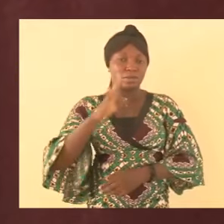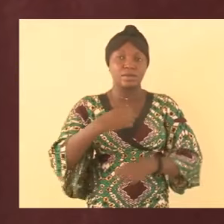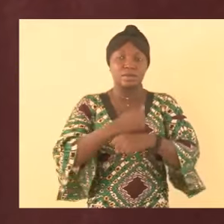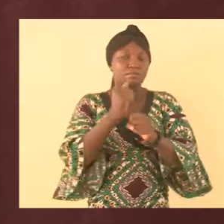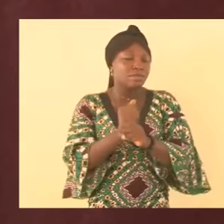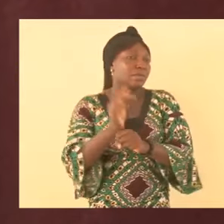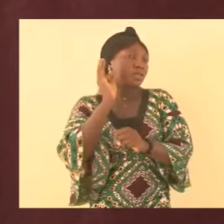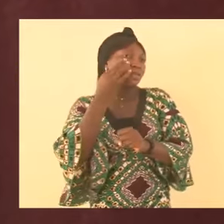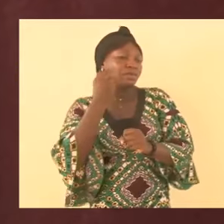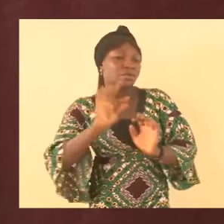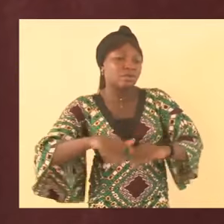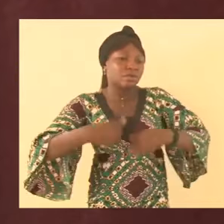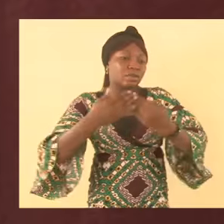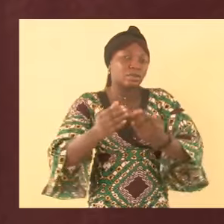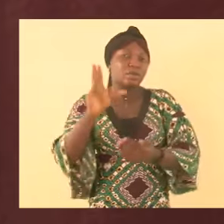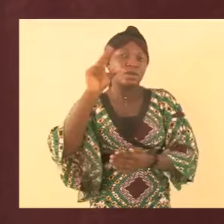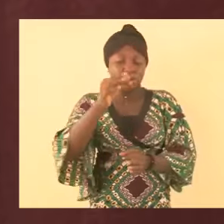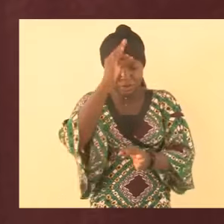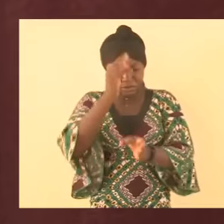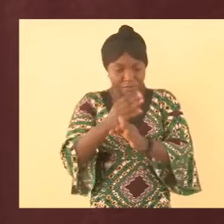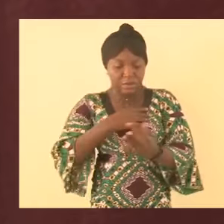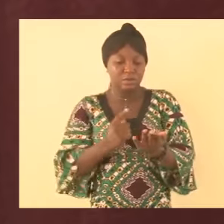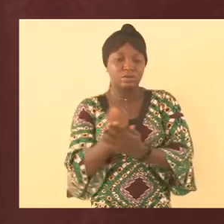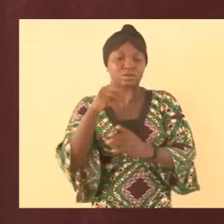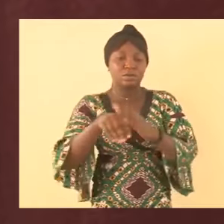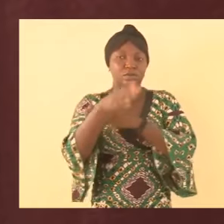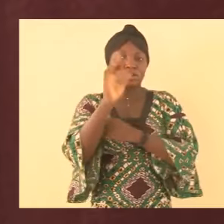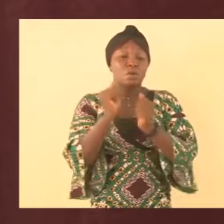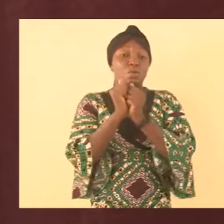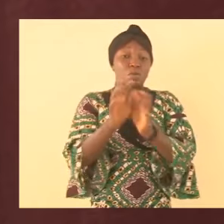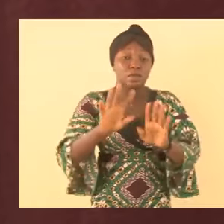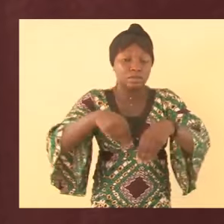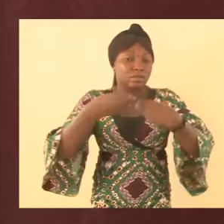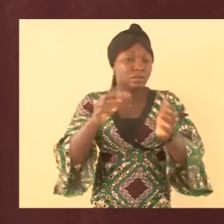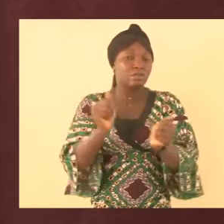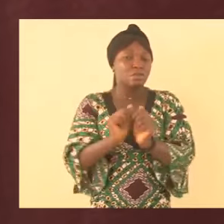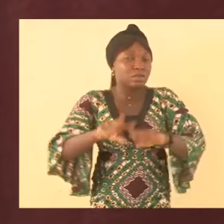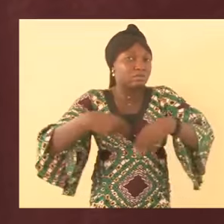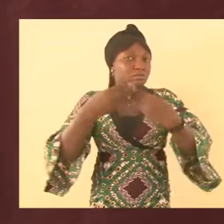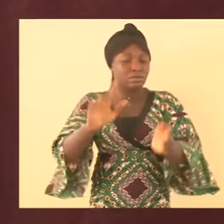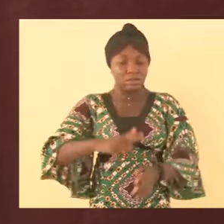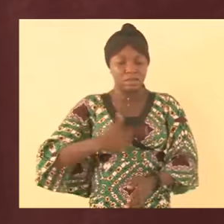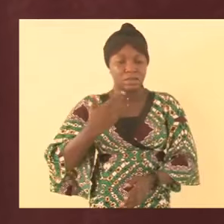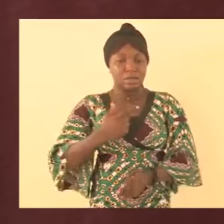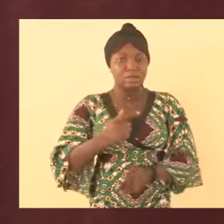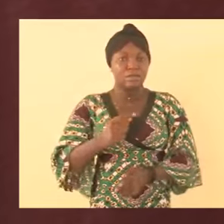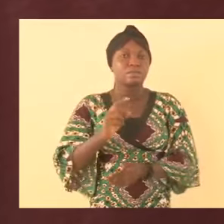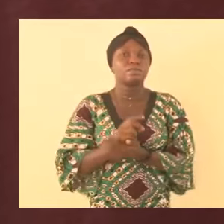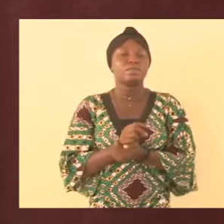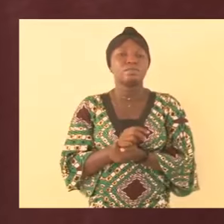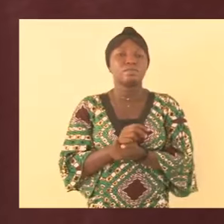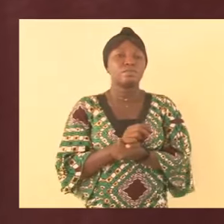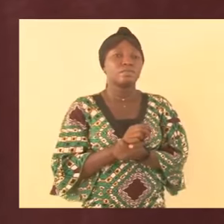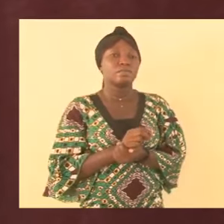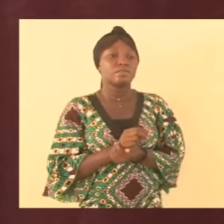fruit of generosity. There is no faith and trust in God without living a generous life. The two go hand